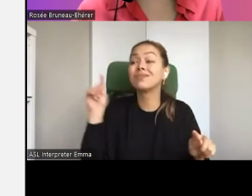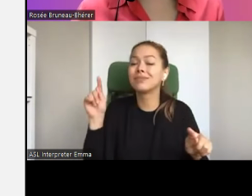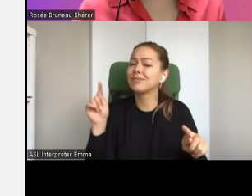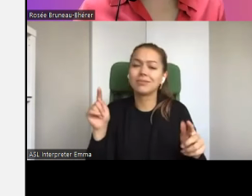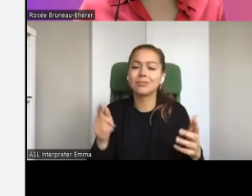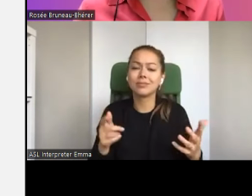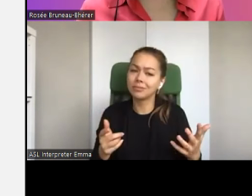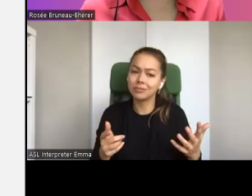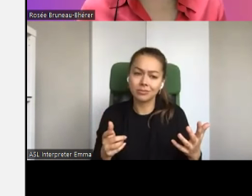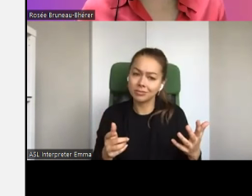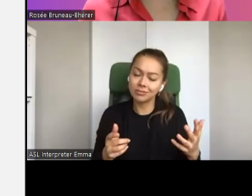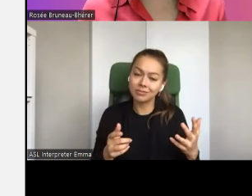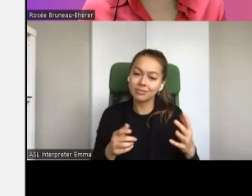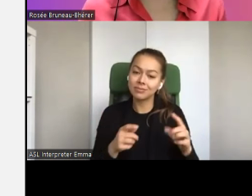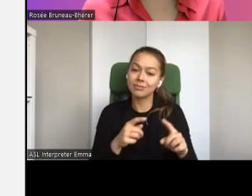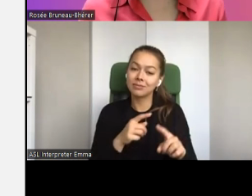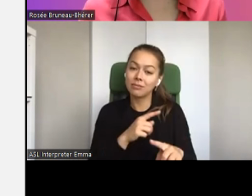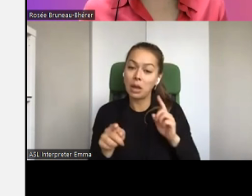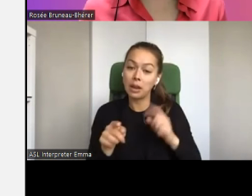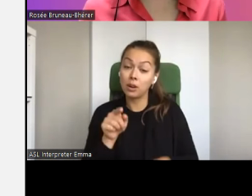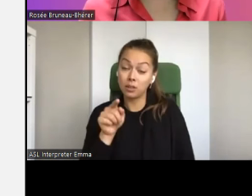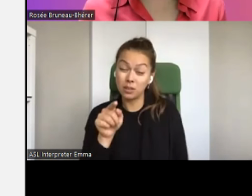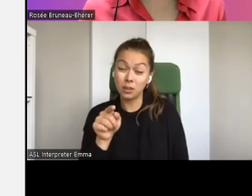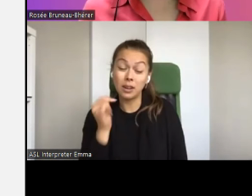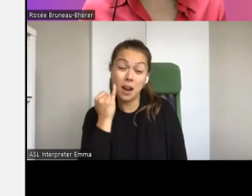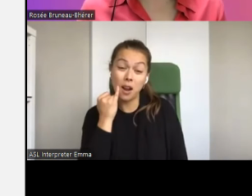you know that this is much more frequent.